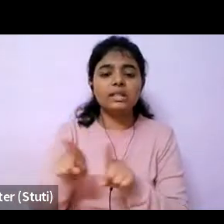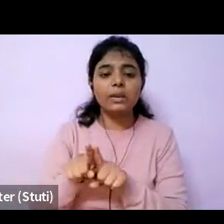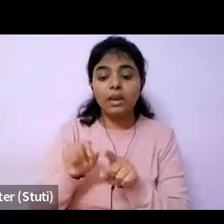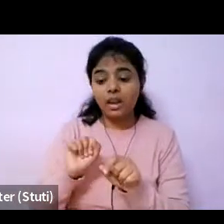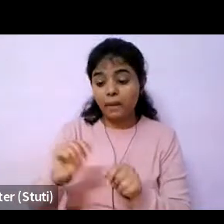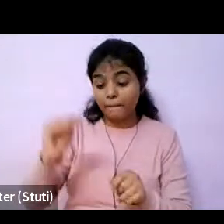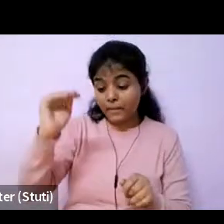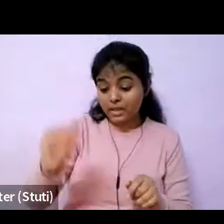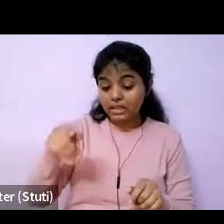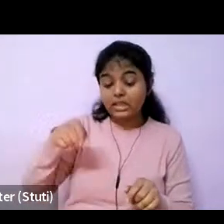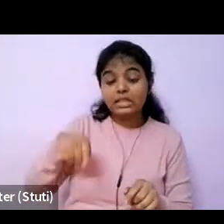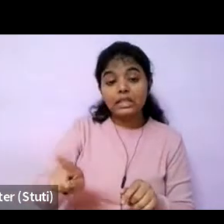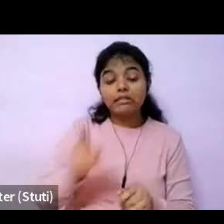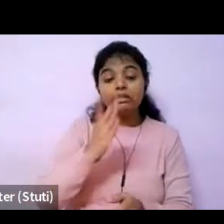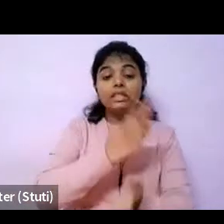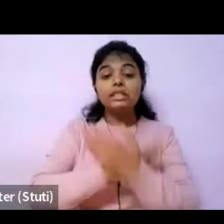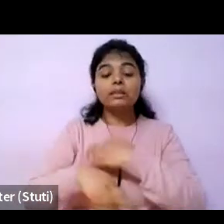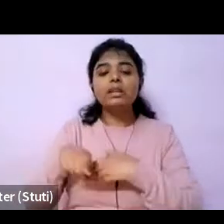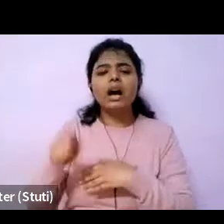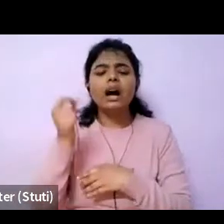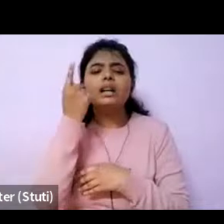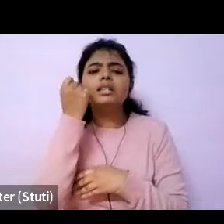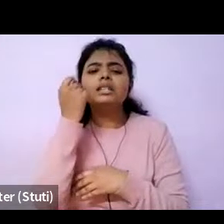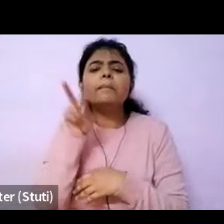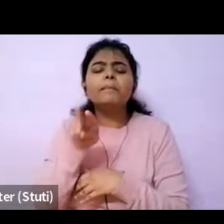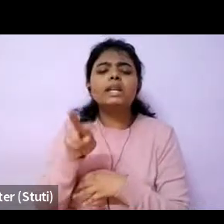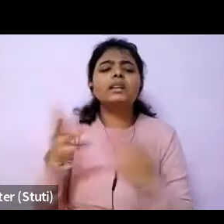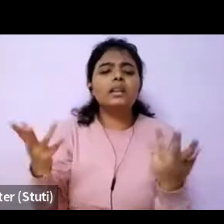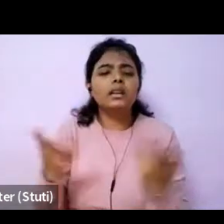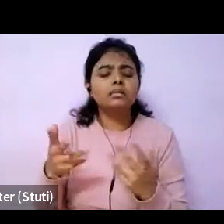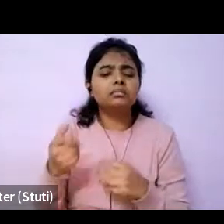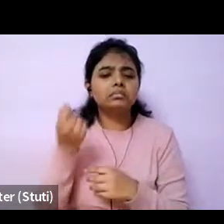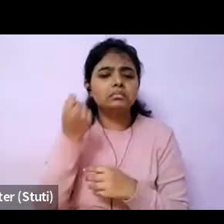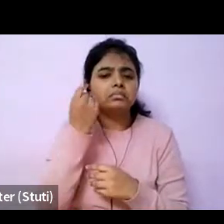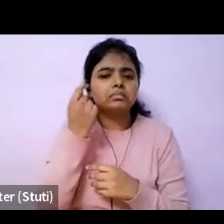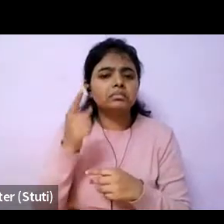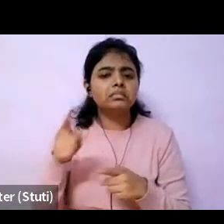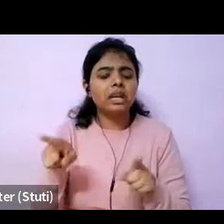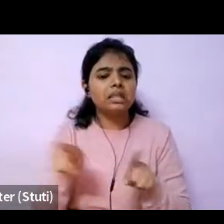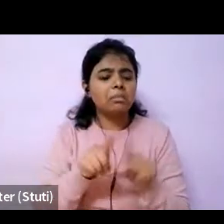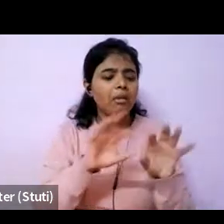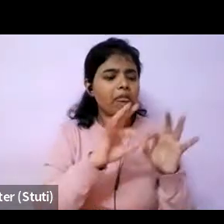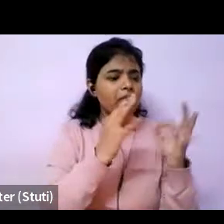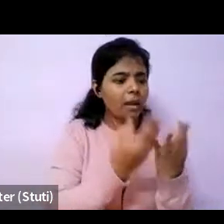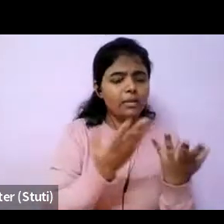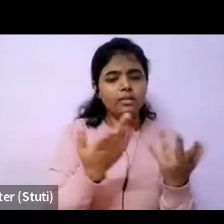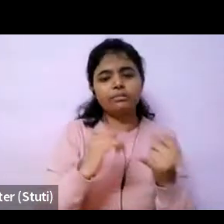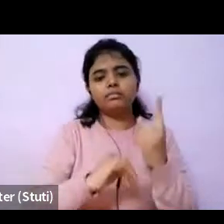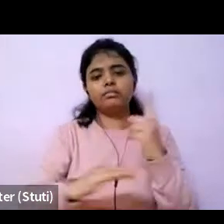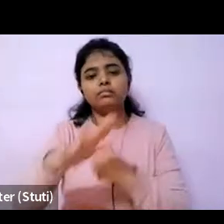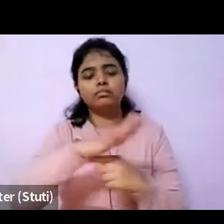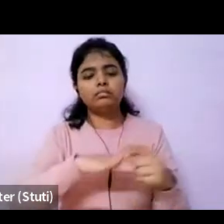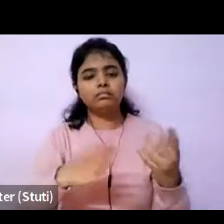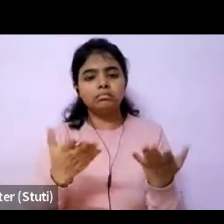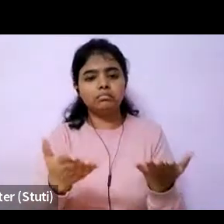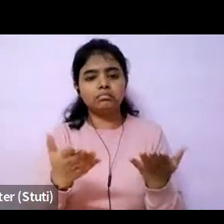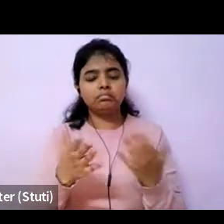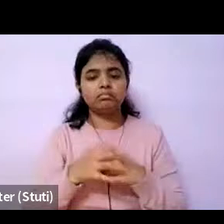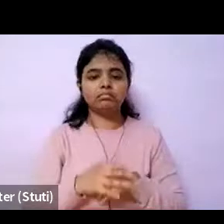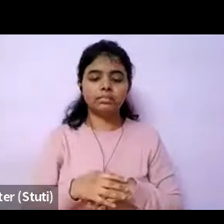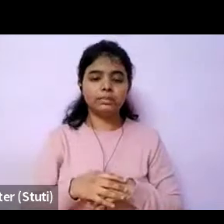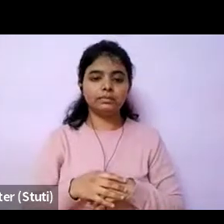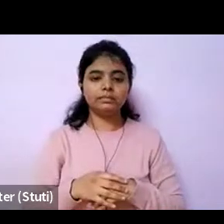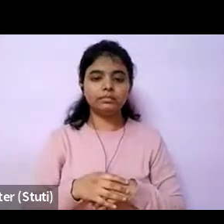disability, or an embodiment of disability within the family and the social structures that he or she moves around